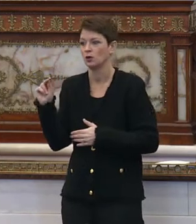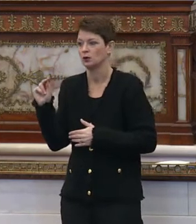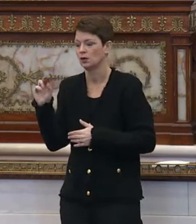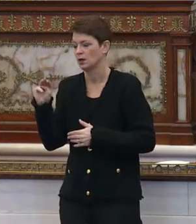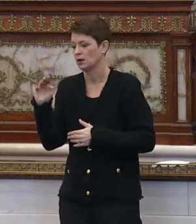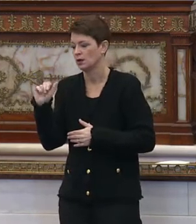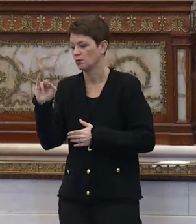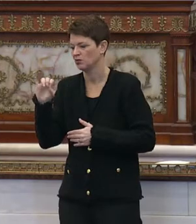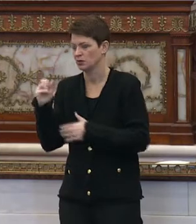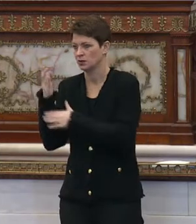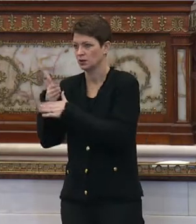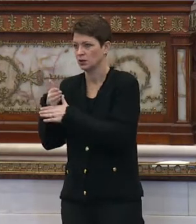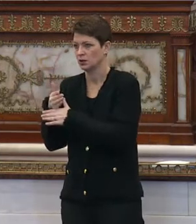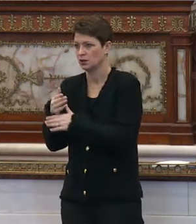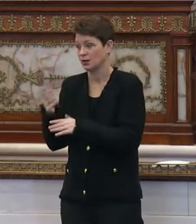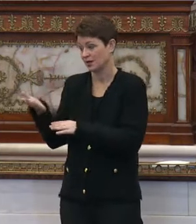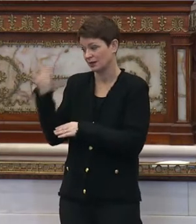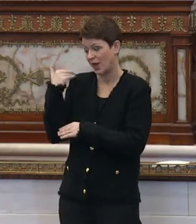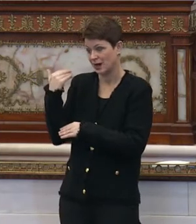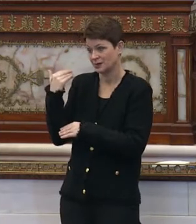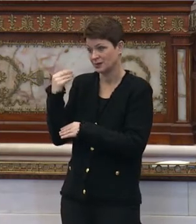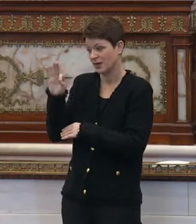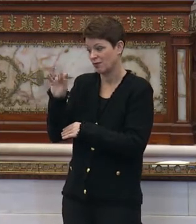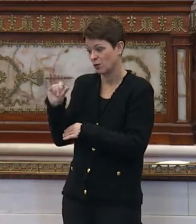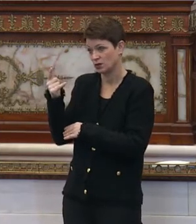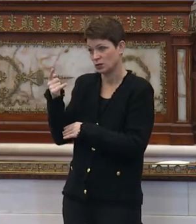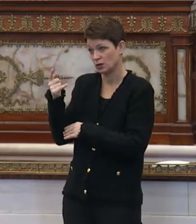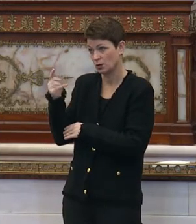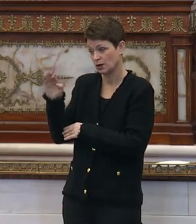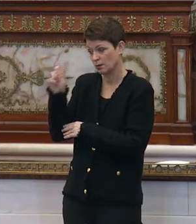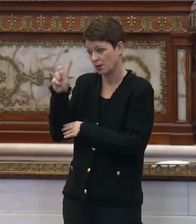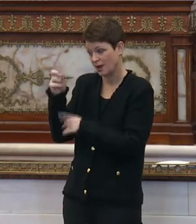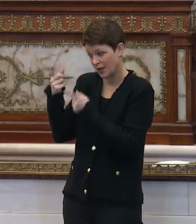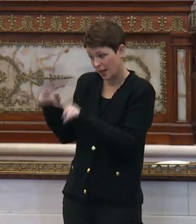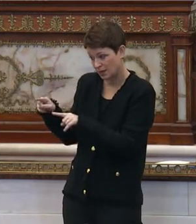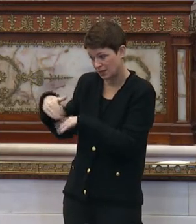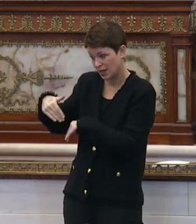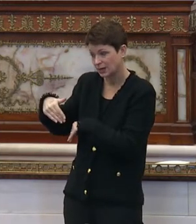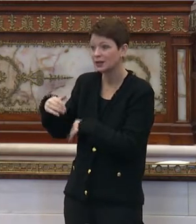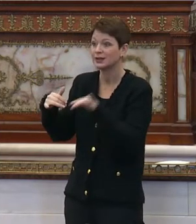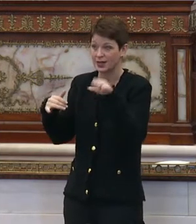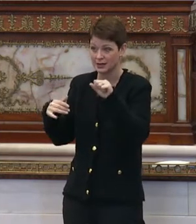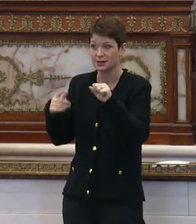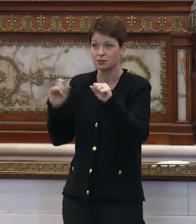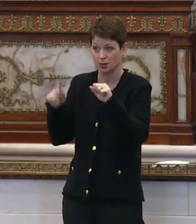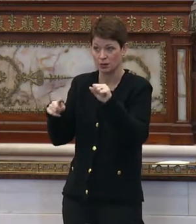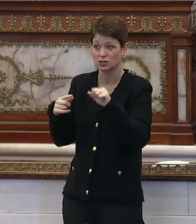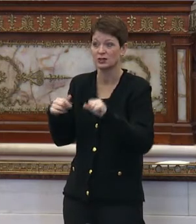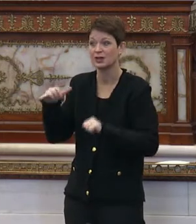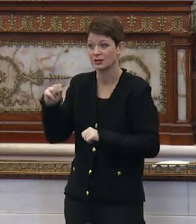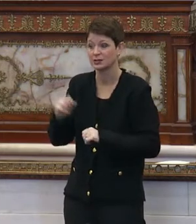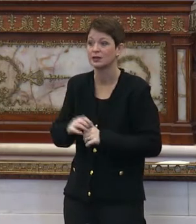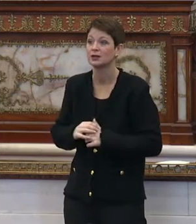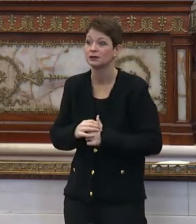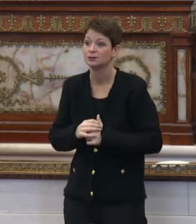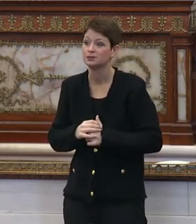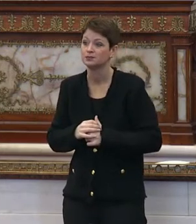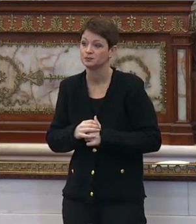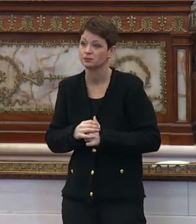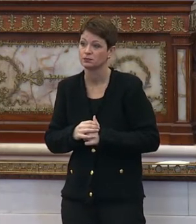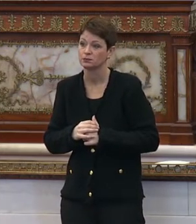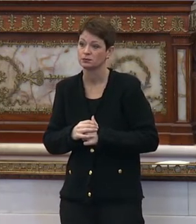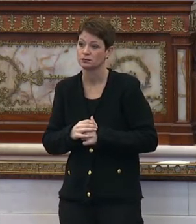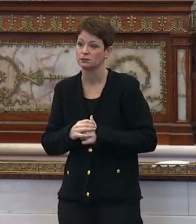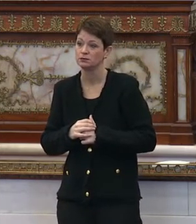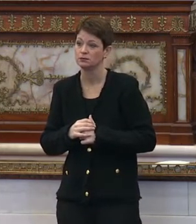Are you asking for, did the FY21 yeah. bond issuance happen yet? Yes. Yes.